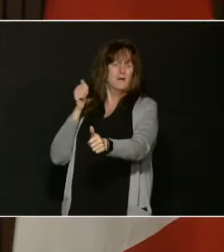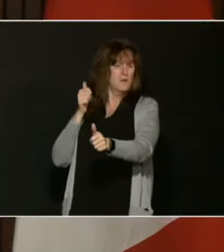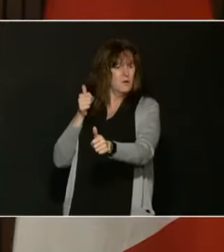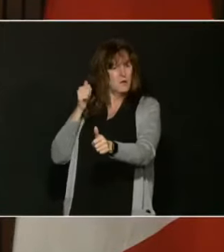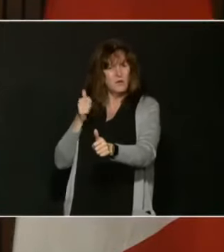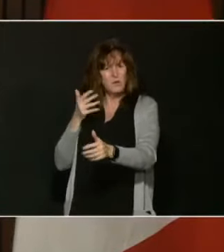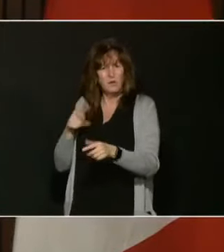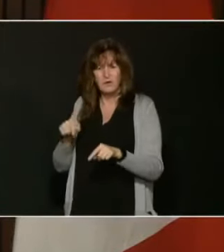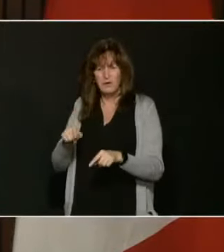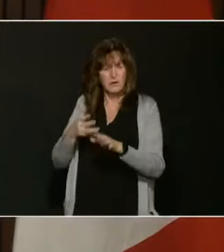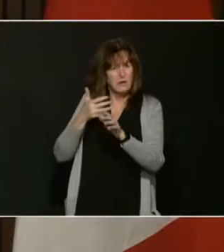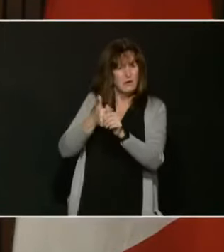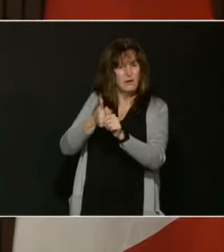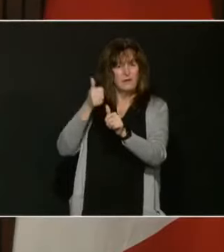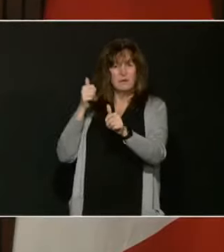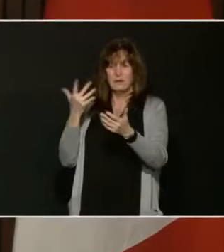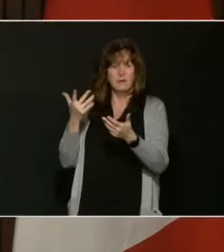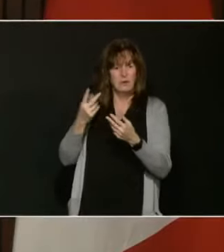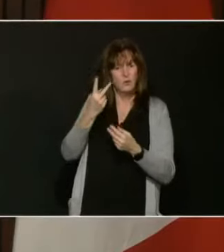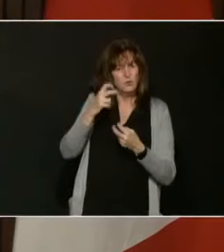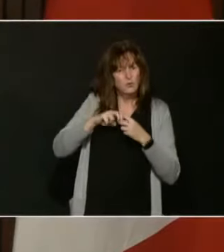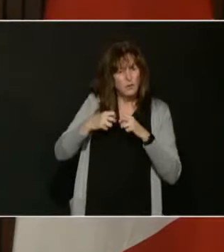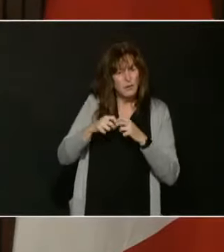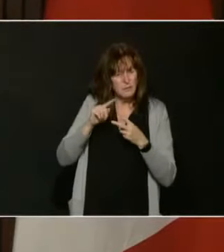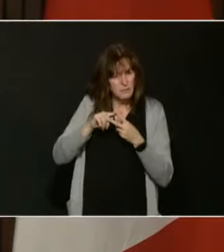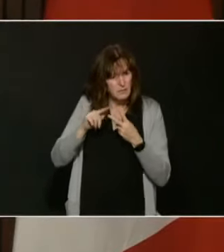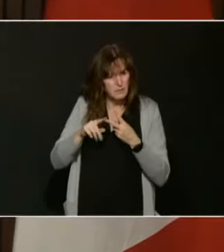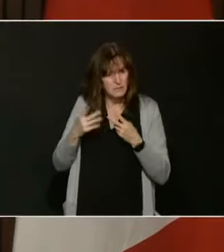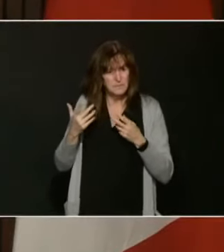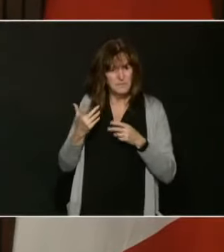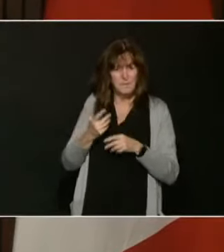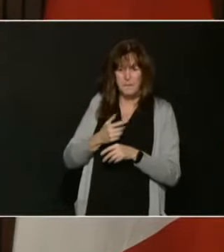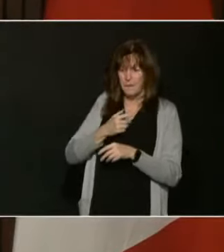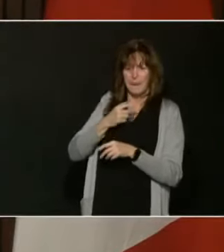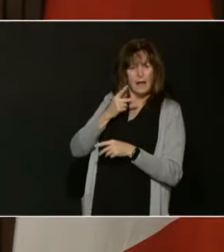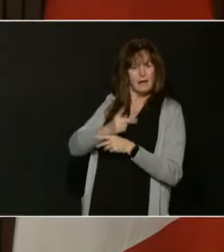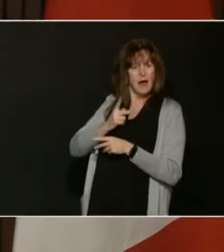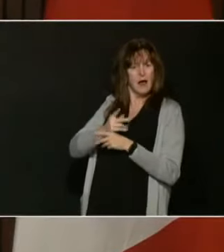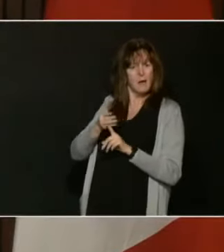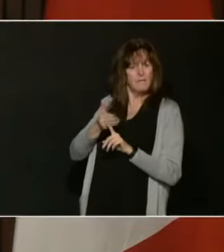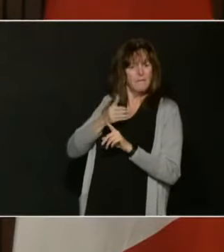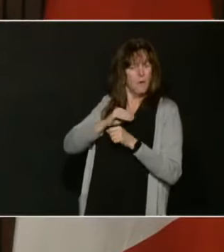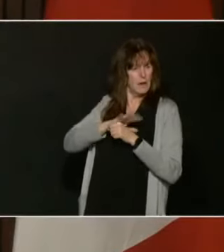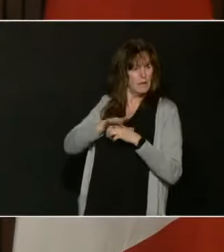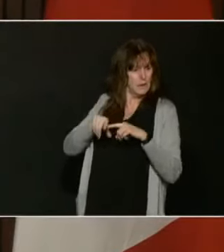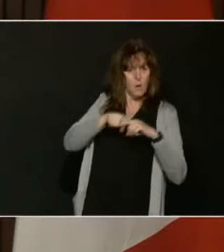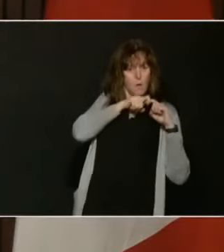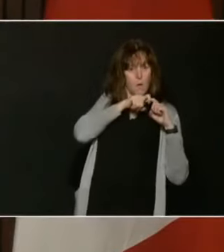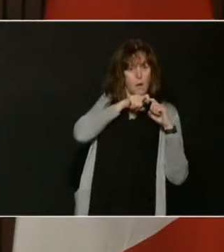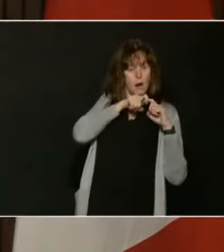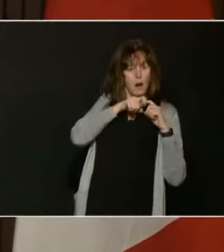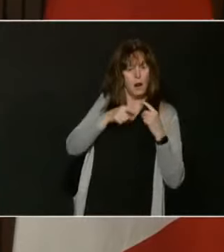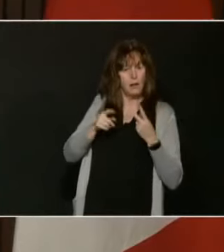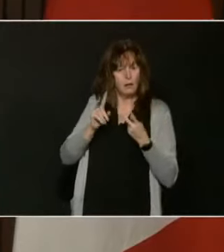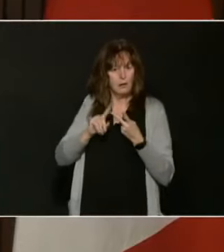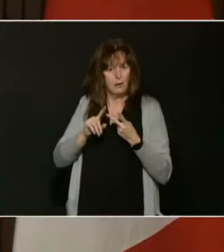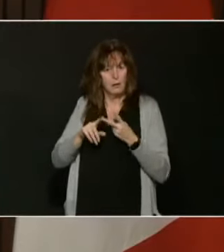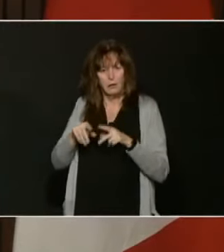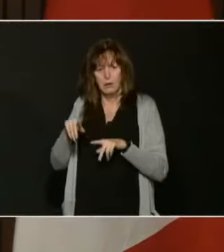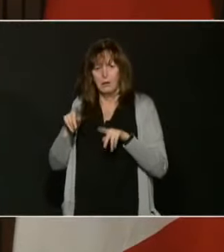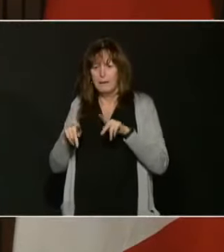had to postpone through the crisis. And second, the number of patients who appear to have stayed away from health care even when they needed